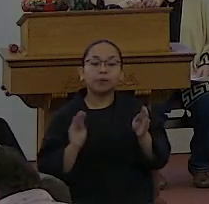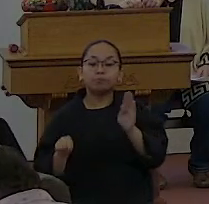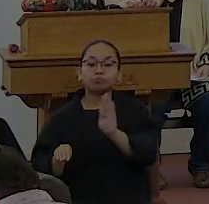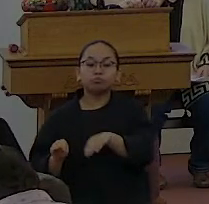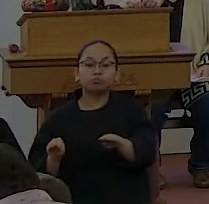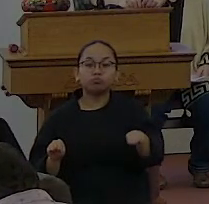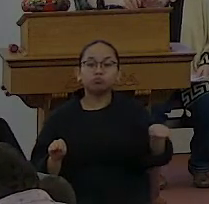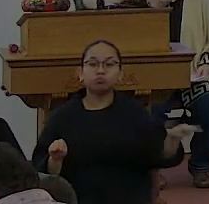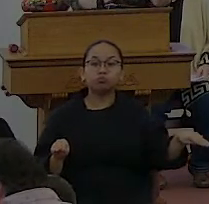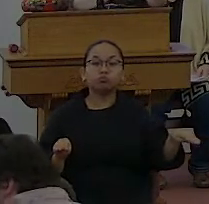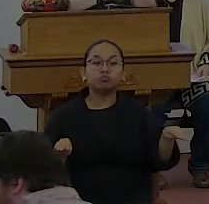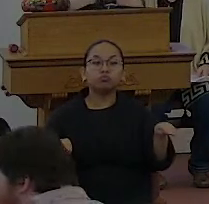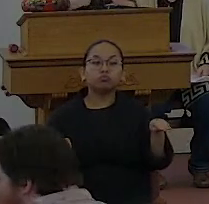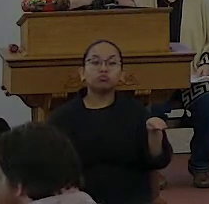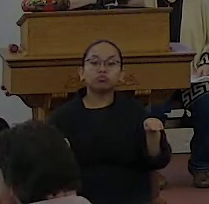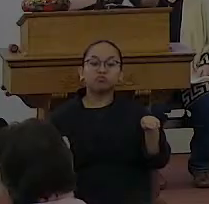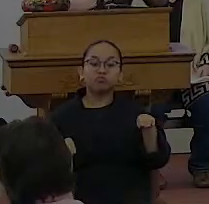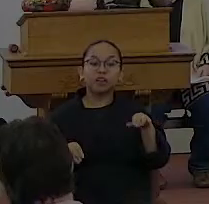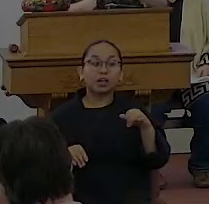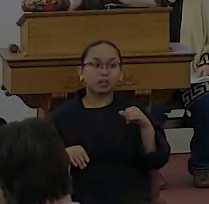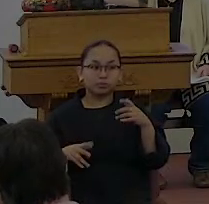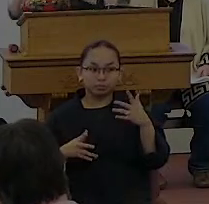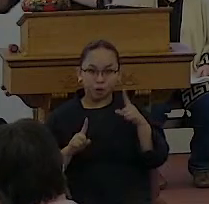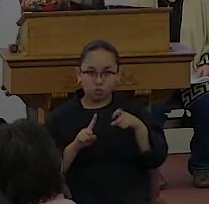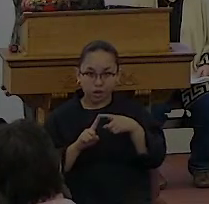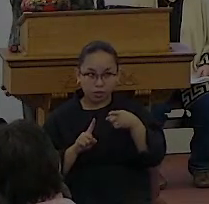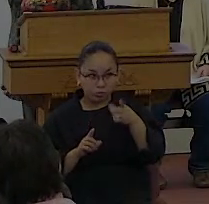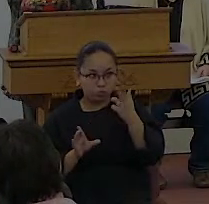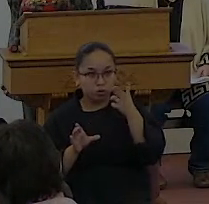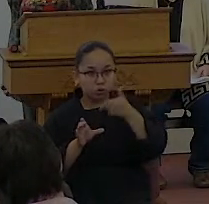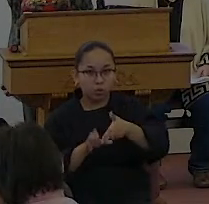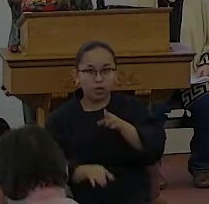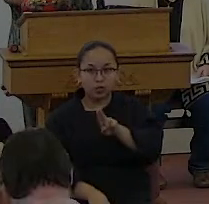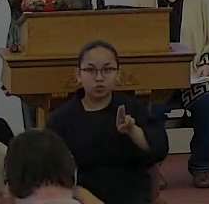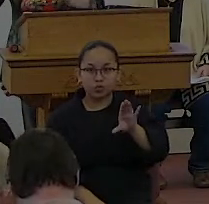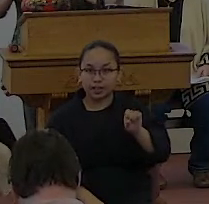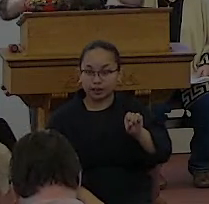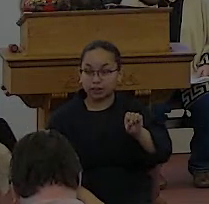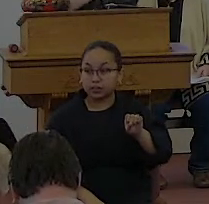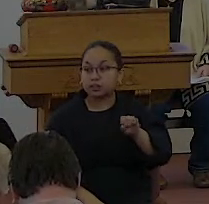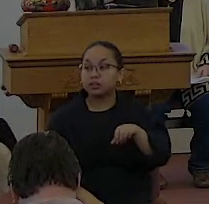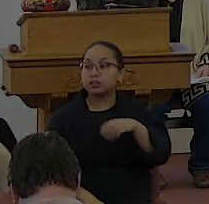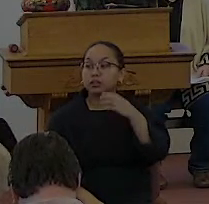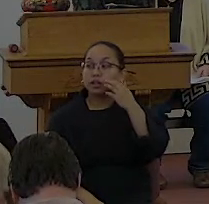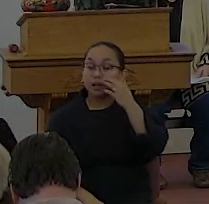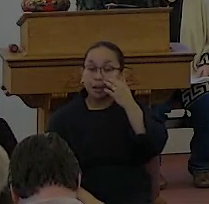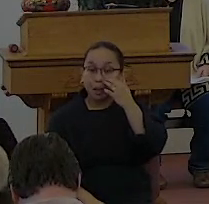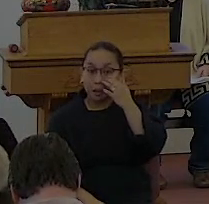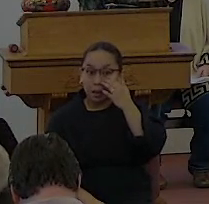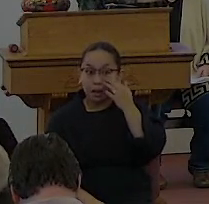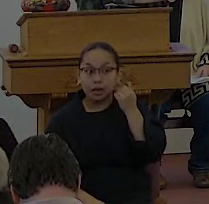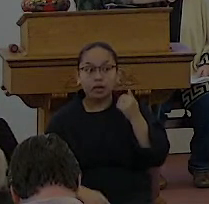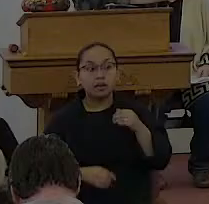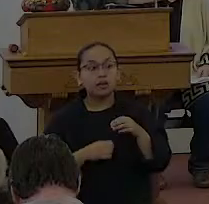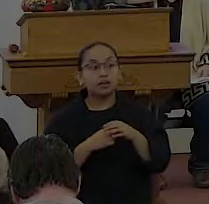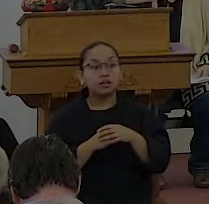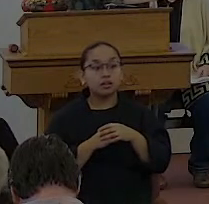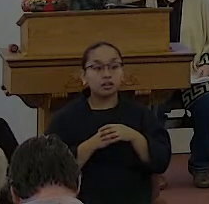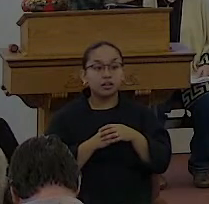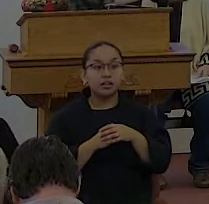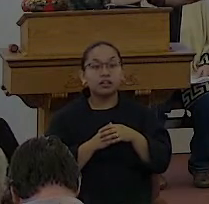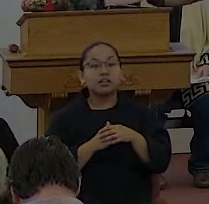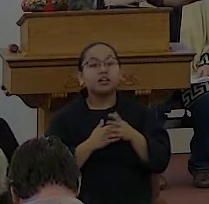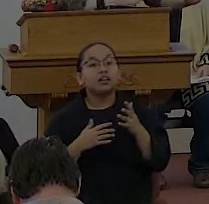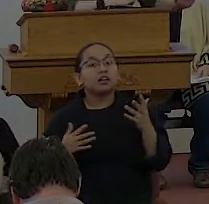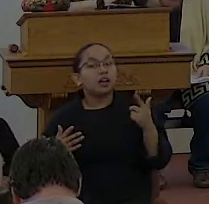joined UUCS. I realize there'll be more around this time and not so many around 1890,